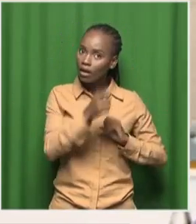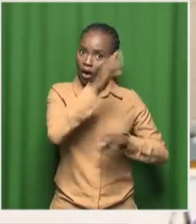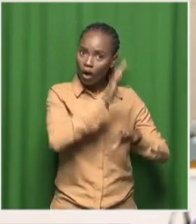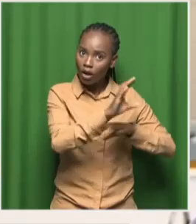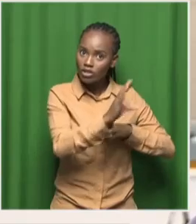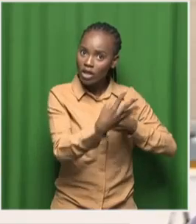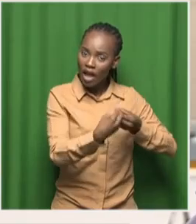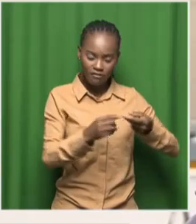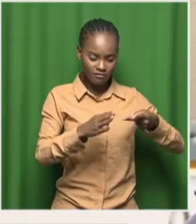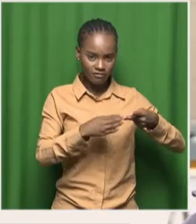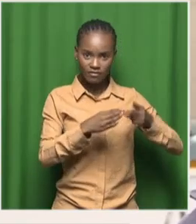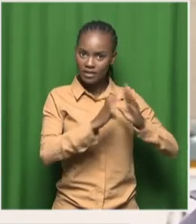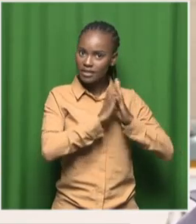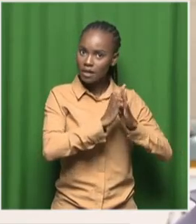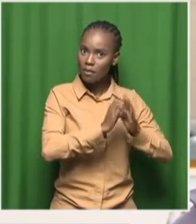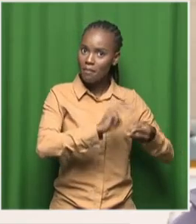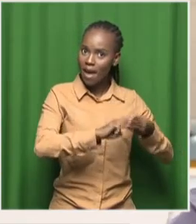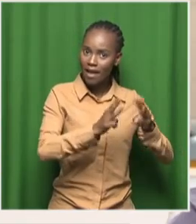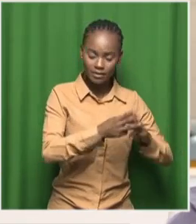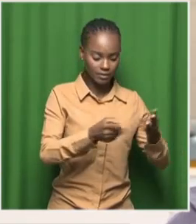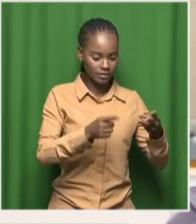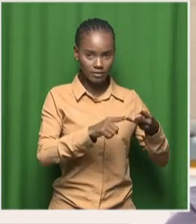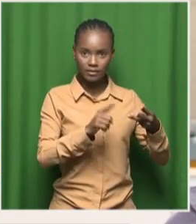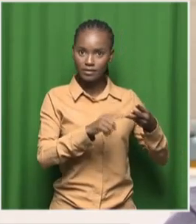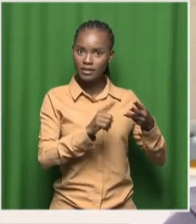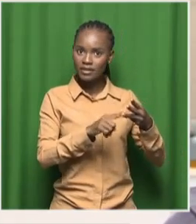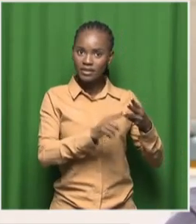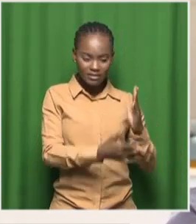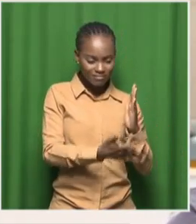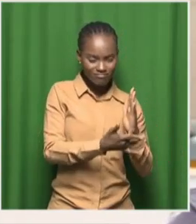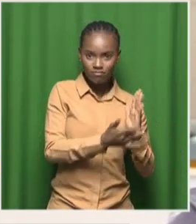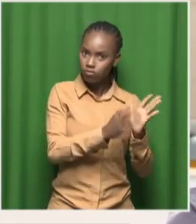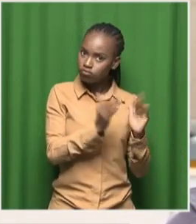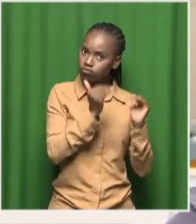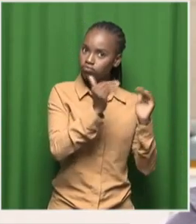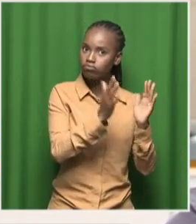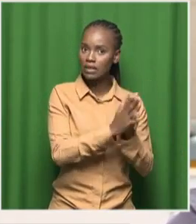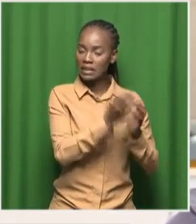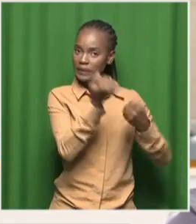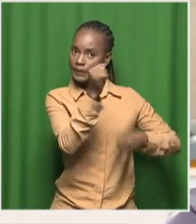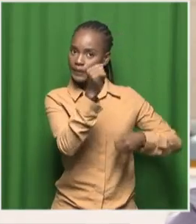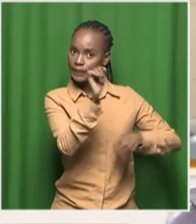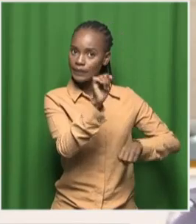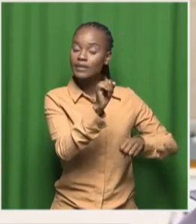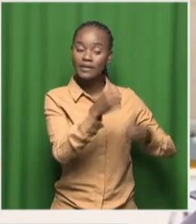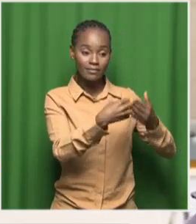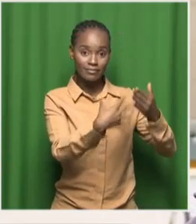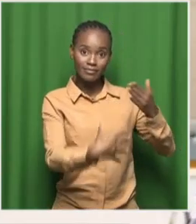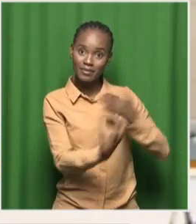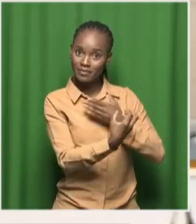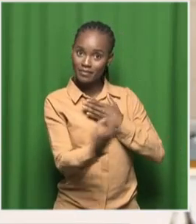to engage with your mind, but also to do things. So when you leave these institutions,